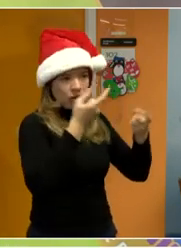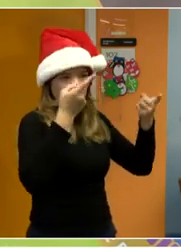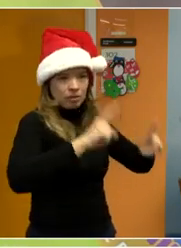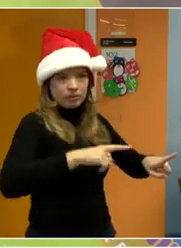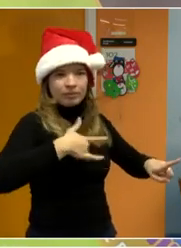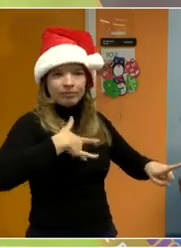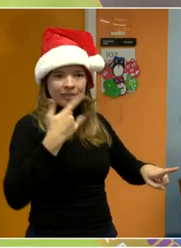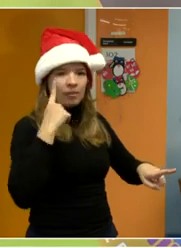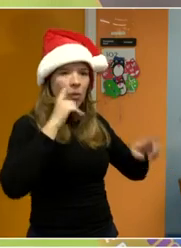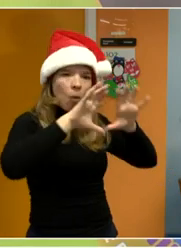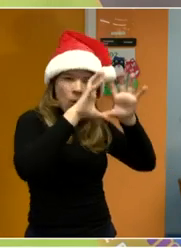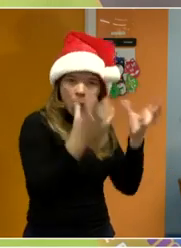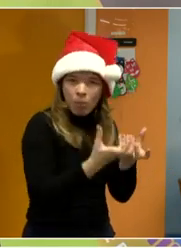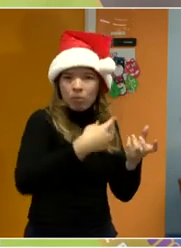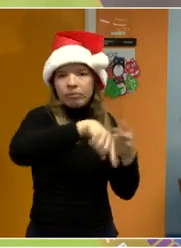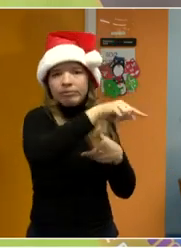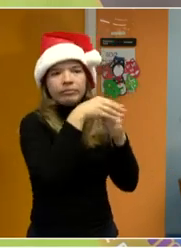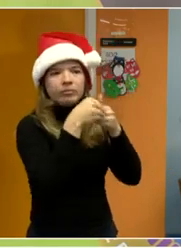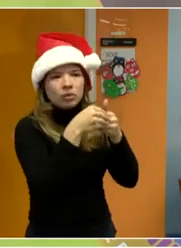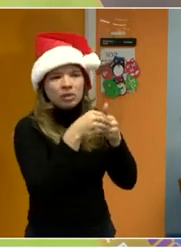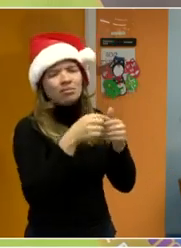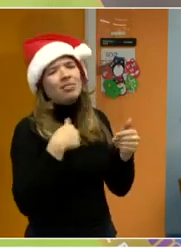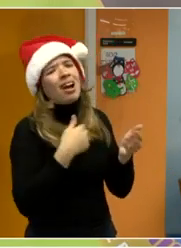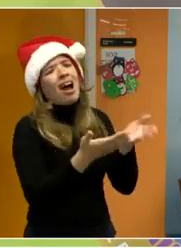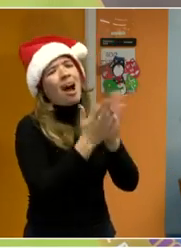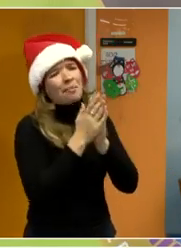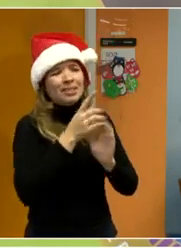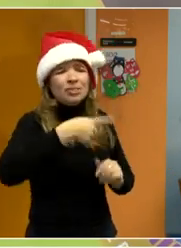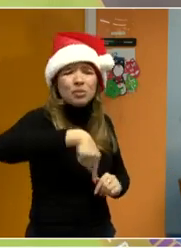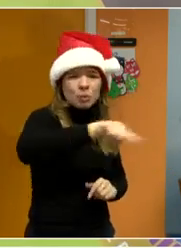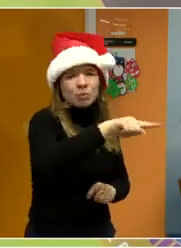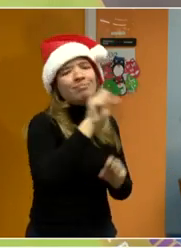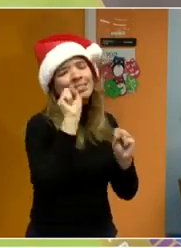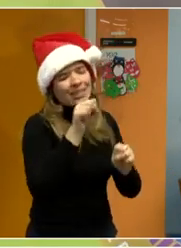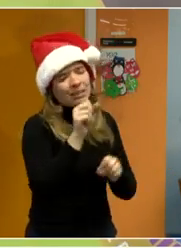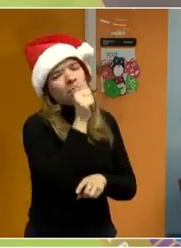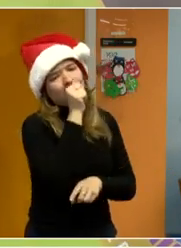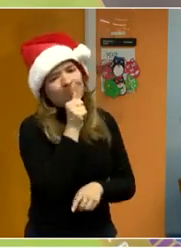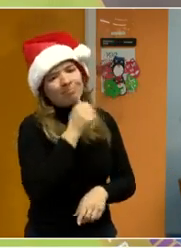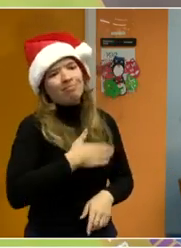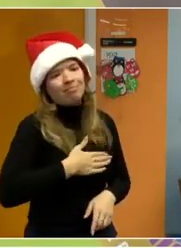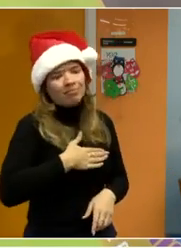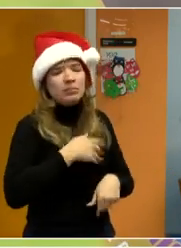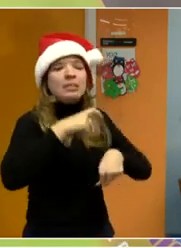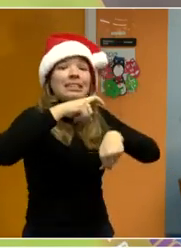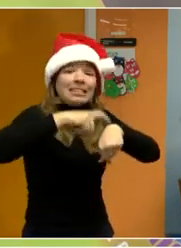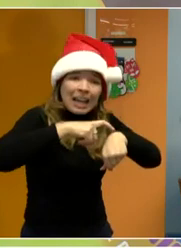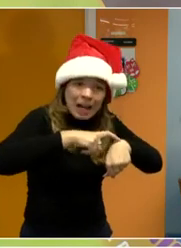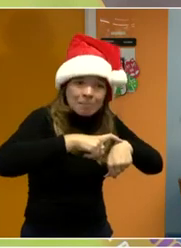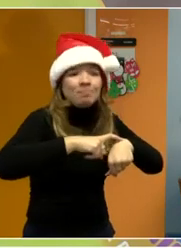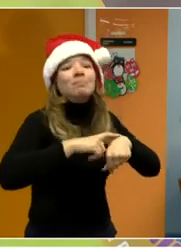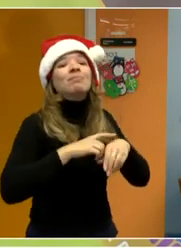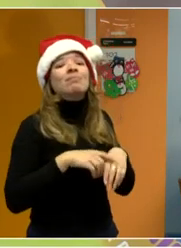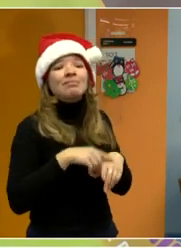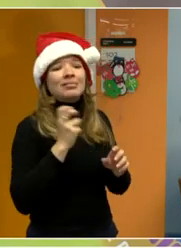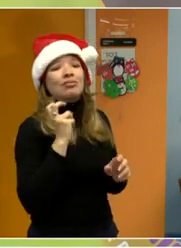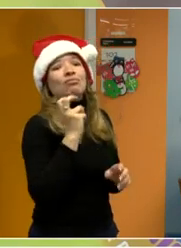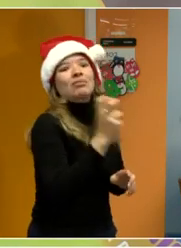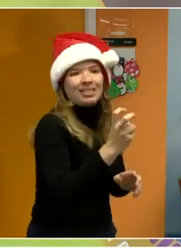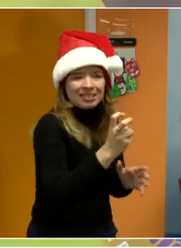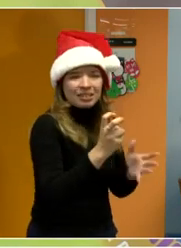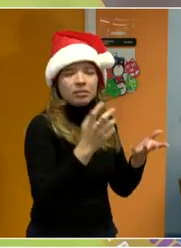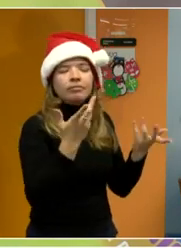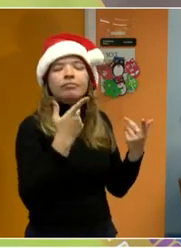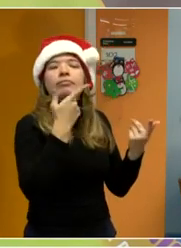leaders. And we do ask everybody to have patience, give themselves a little bit more time. Go to our website, sign up for